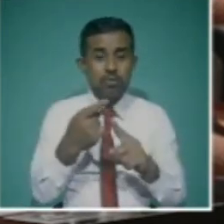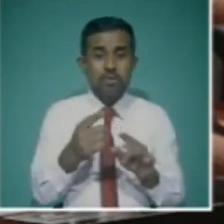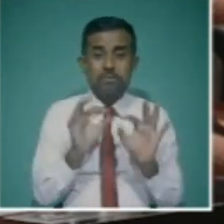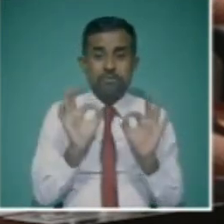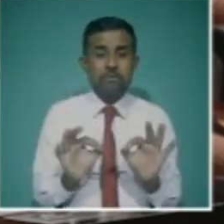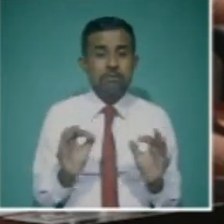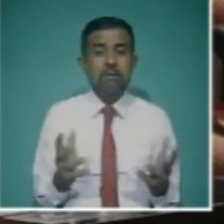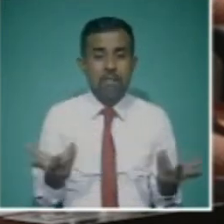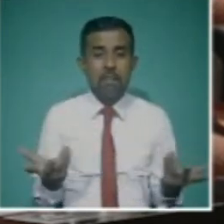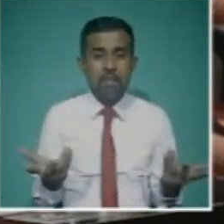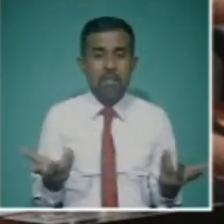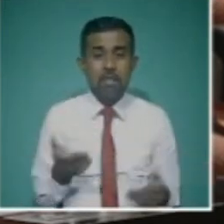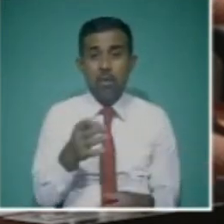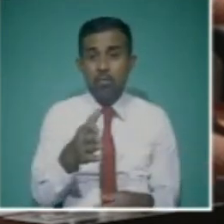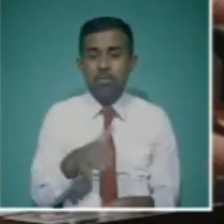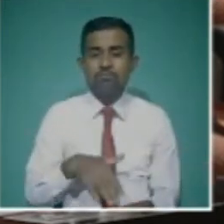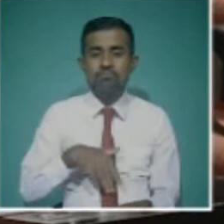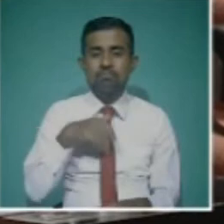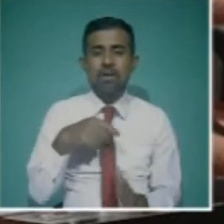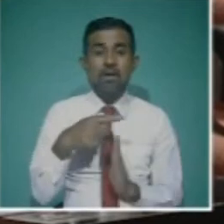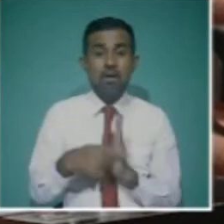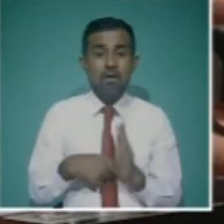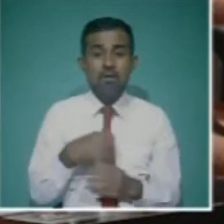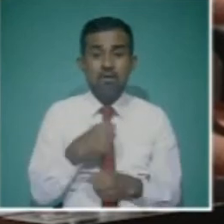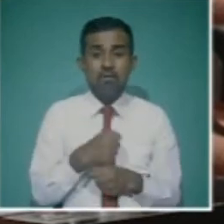prepared to change the Sri Lankan state.